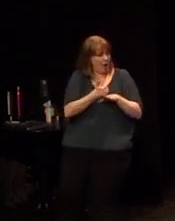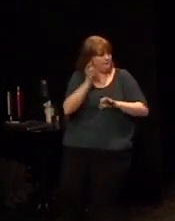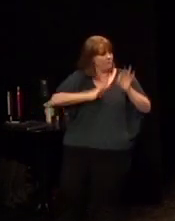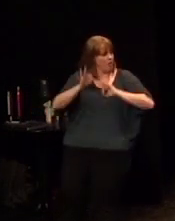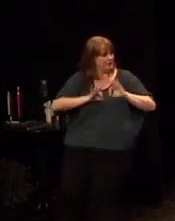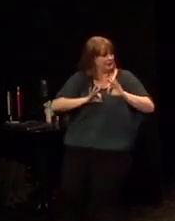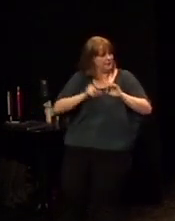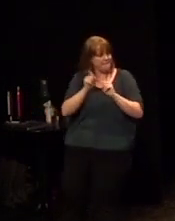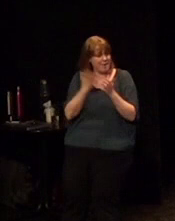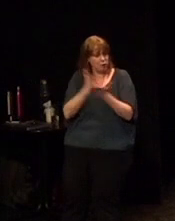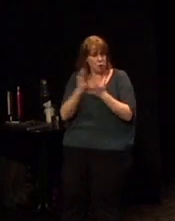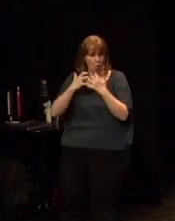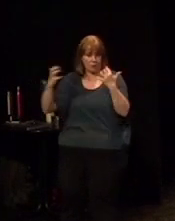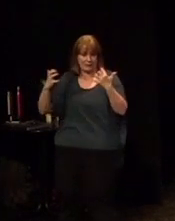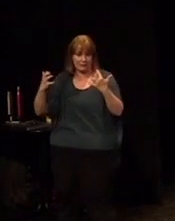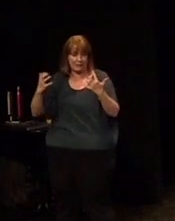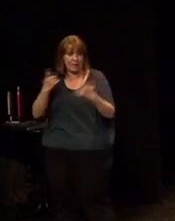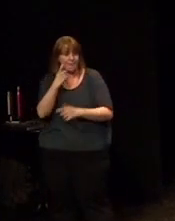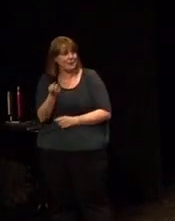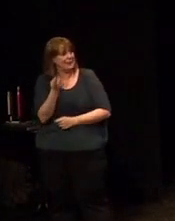find easy to watch?